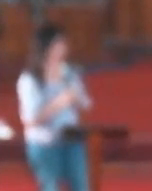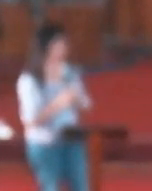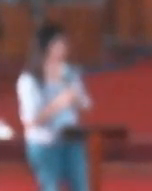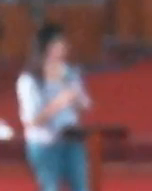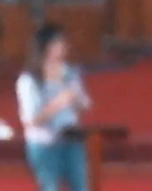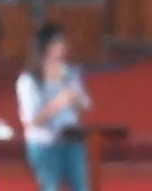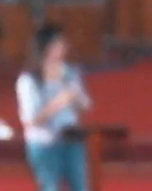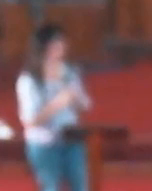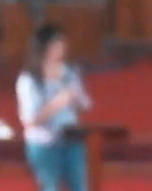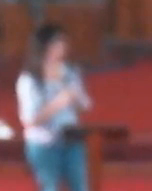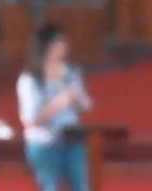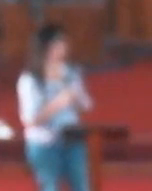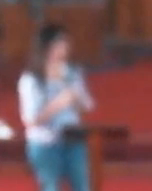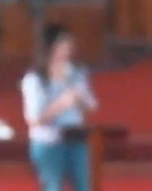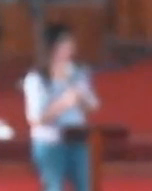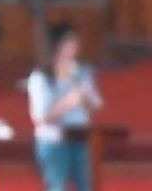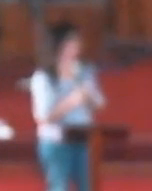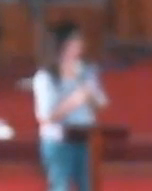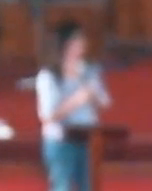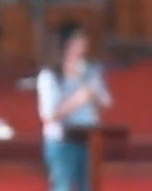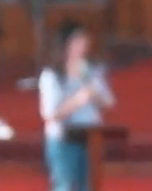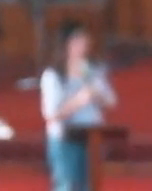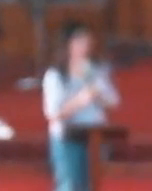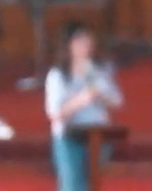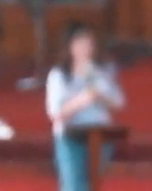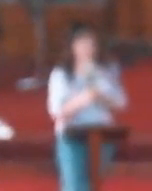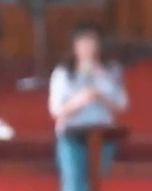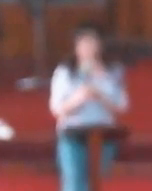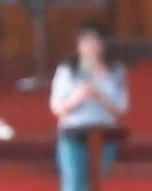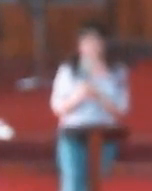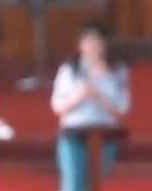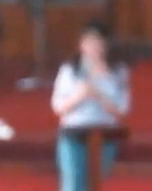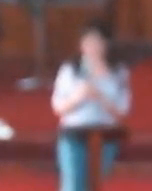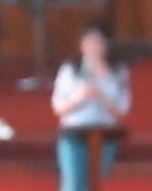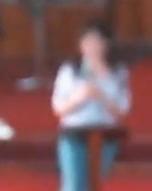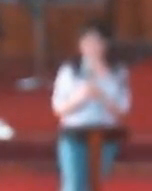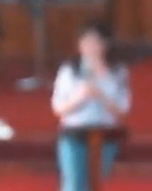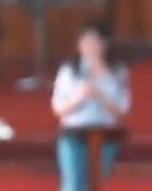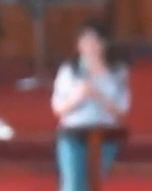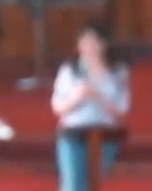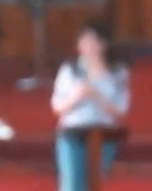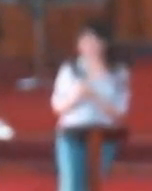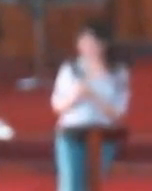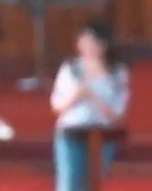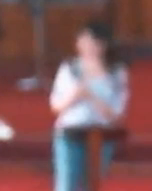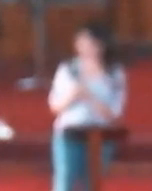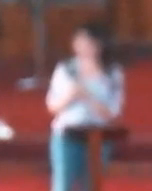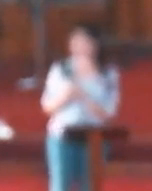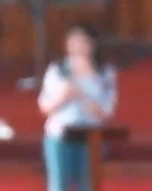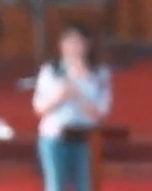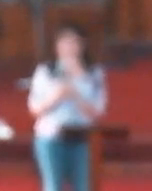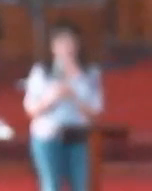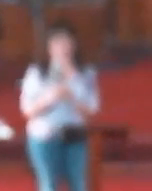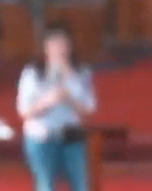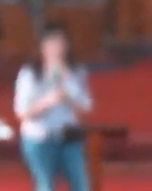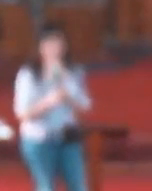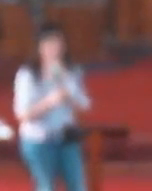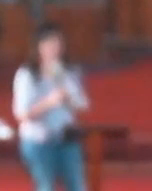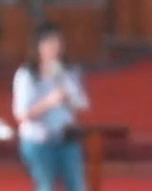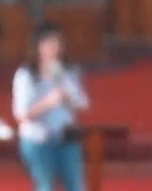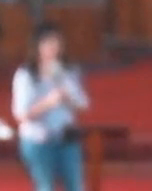Jesús dijo que de la abundancia del corazón habla la boca. And the word also says that out of the abundance of the heart the mouth